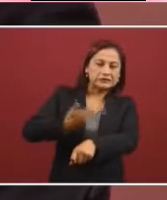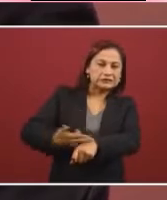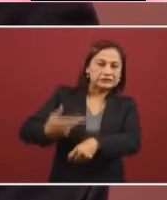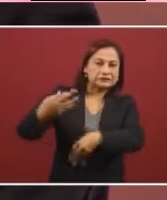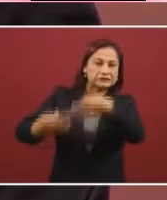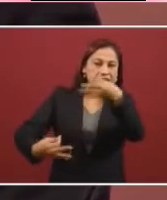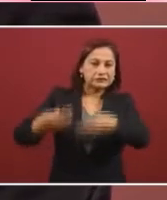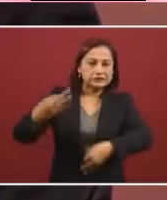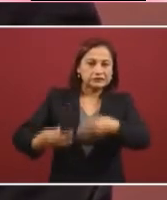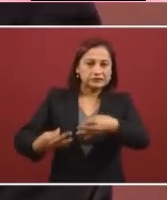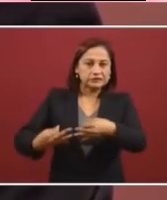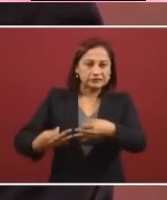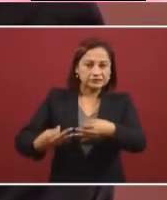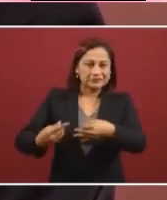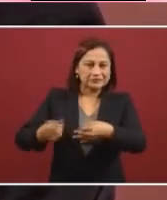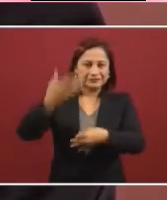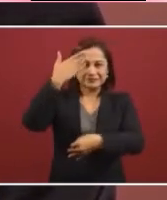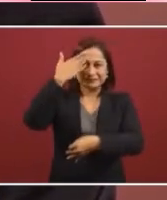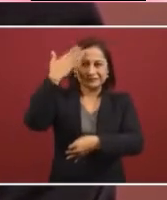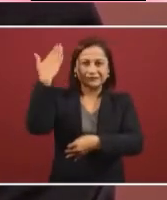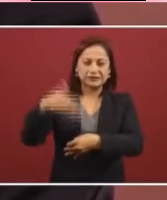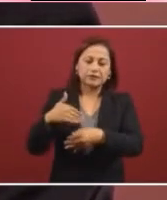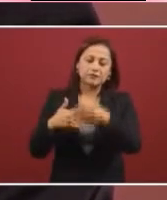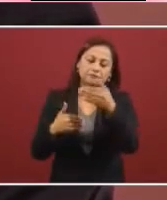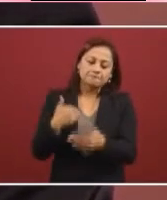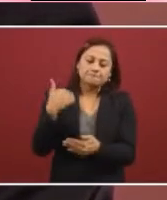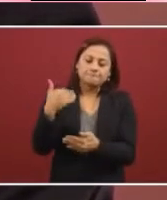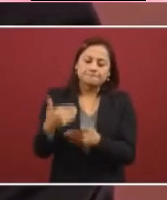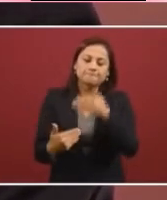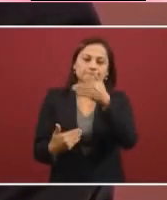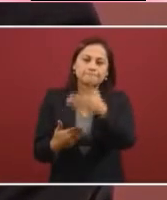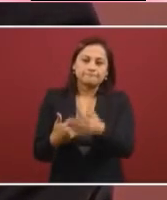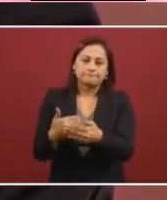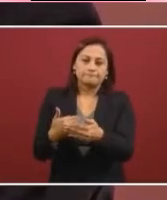I don't know what the question is. Due process.